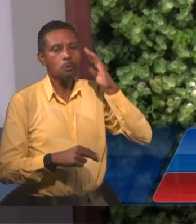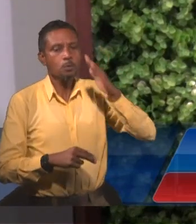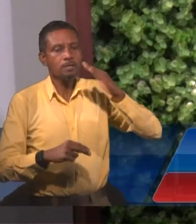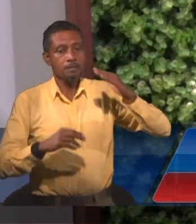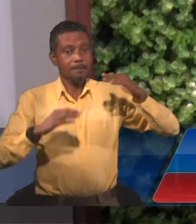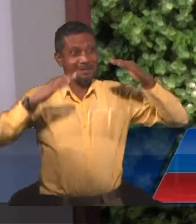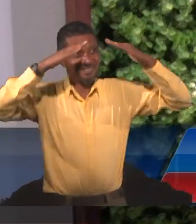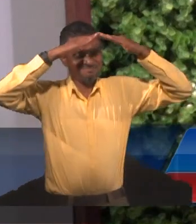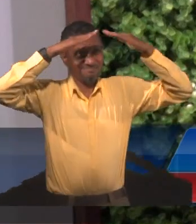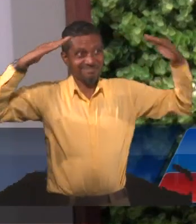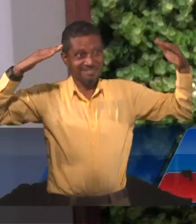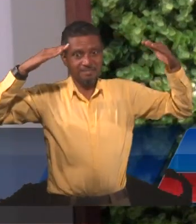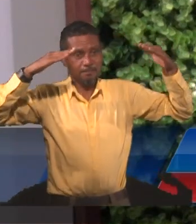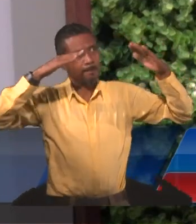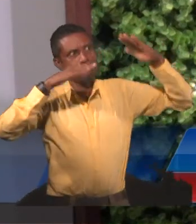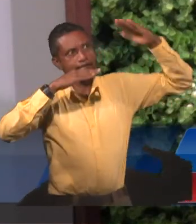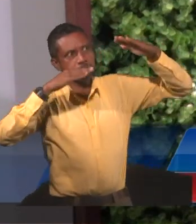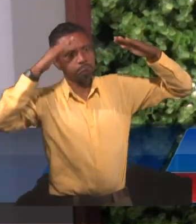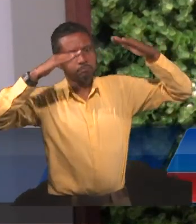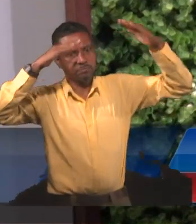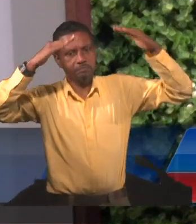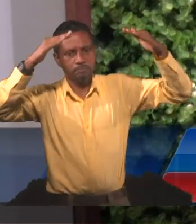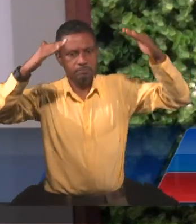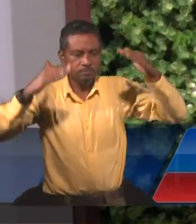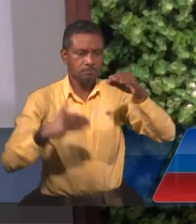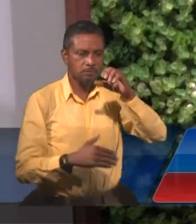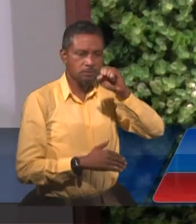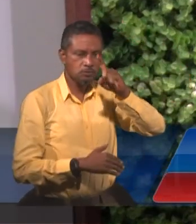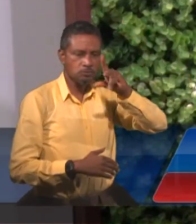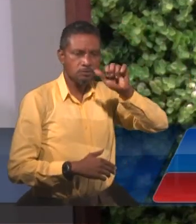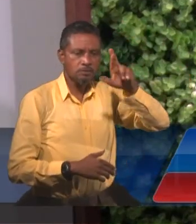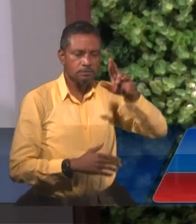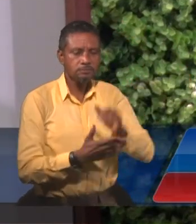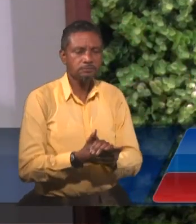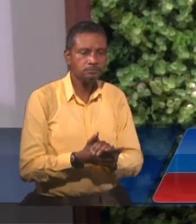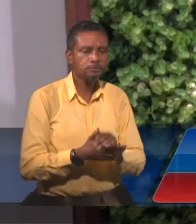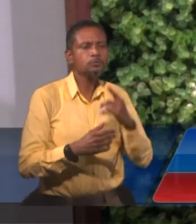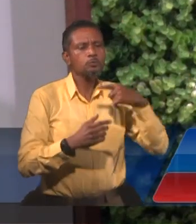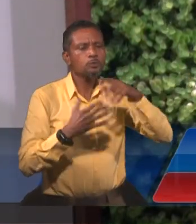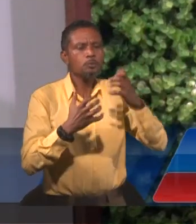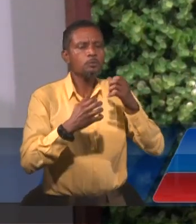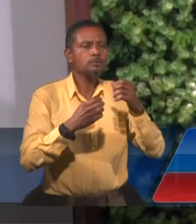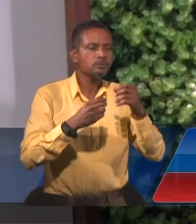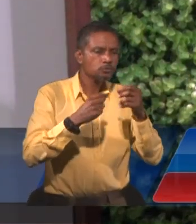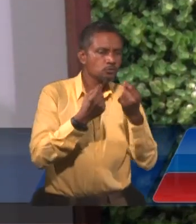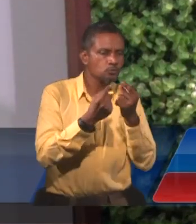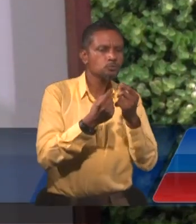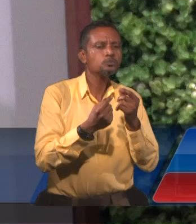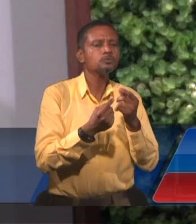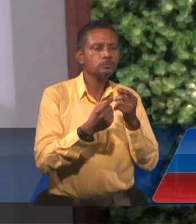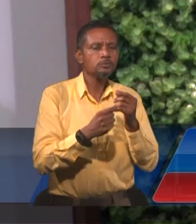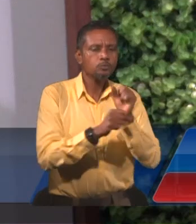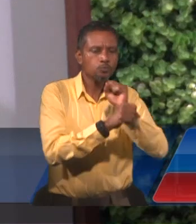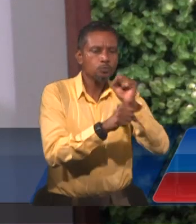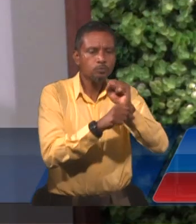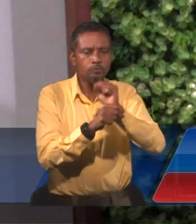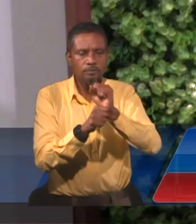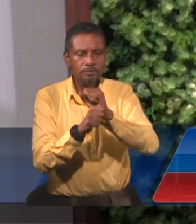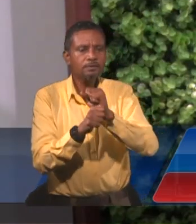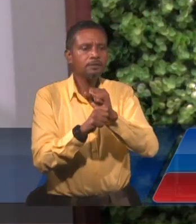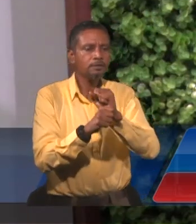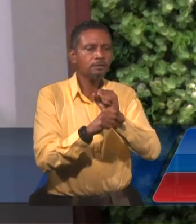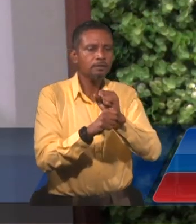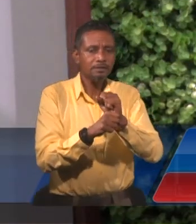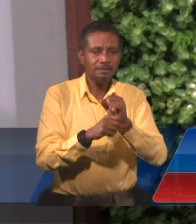on the compound to do that. But we intend to do our part and move the consumption